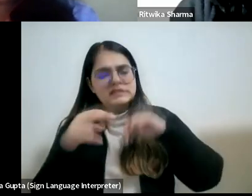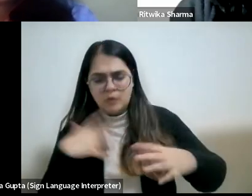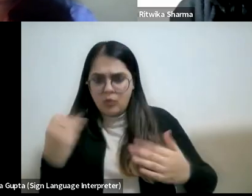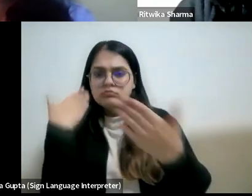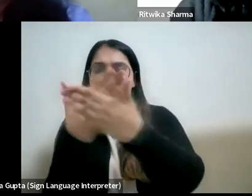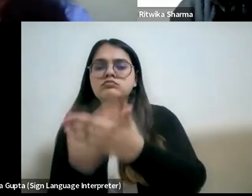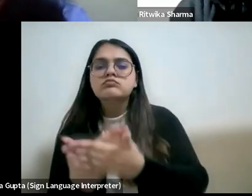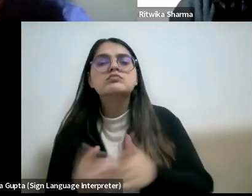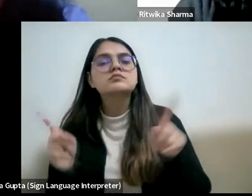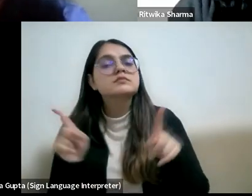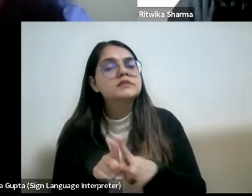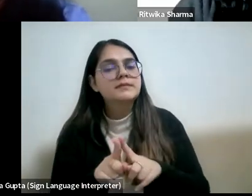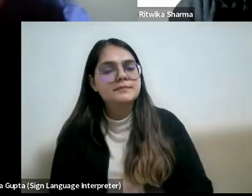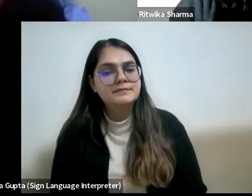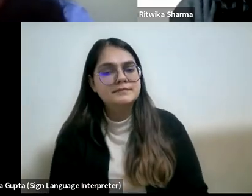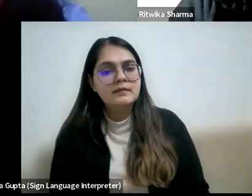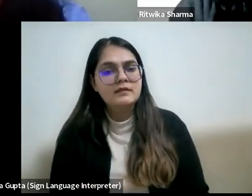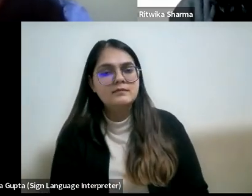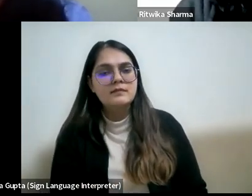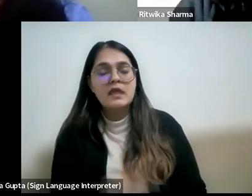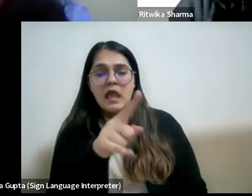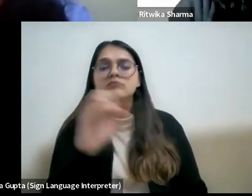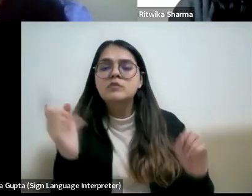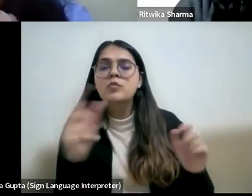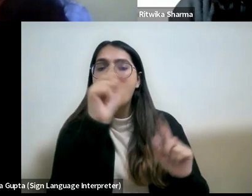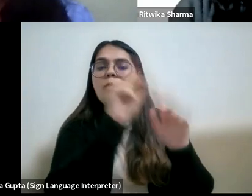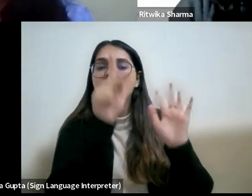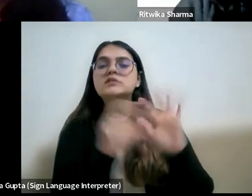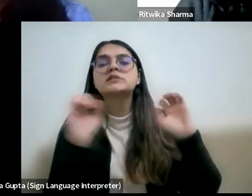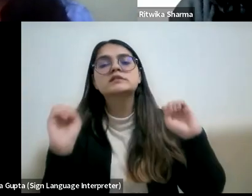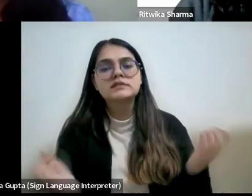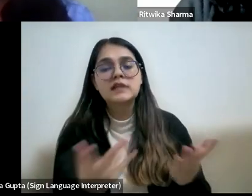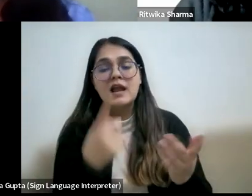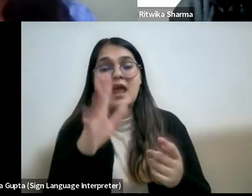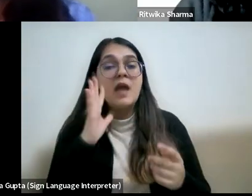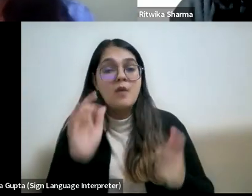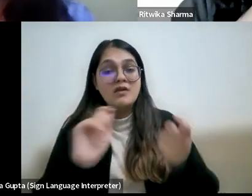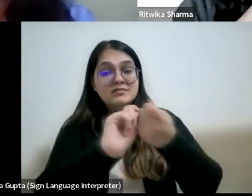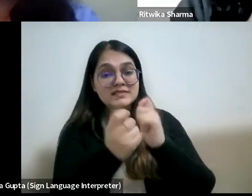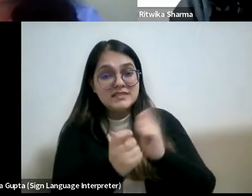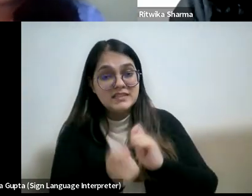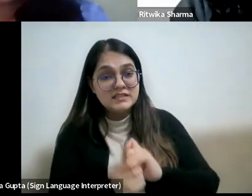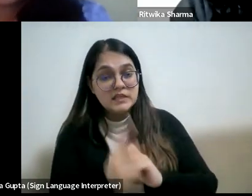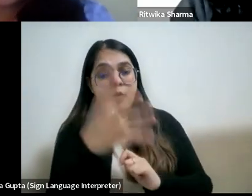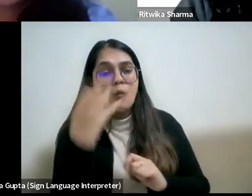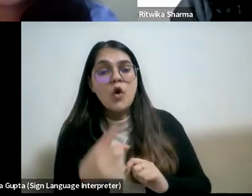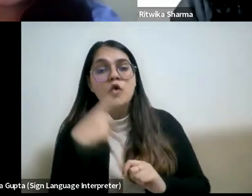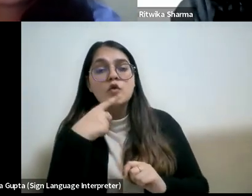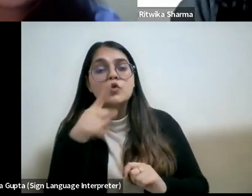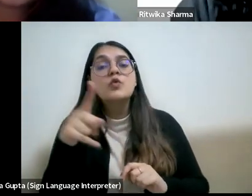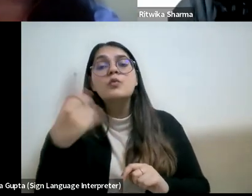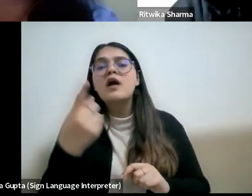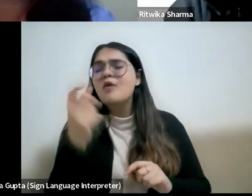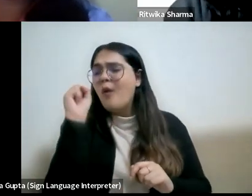this is more or less where I started my project with. And the major changes, like I said, it was the exclusion of a particular religion,